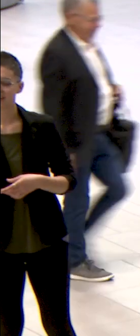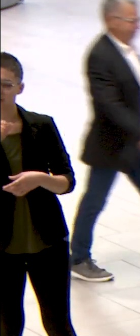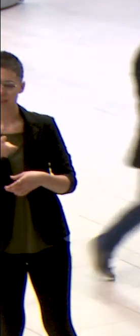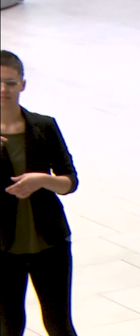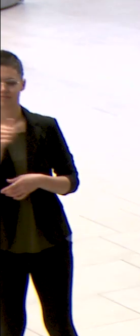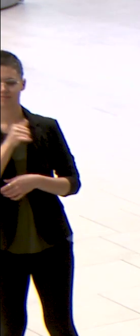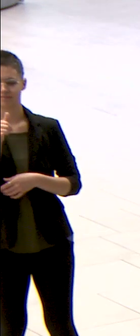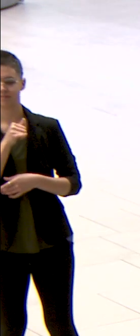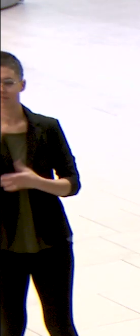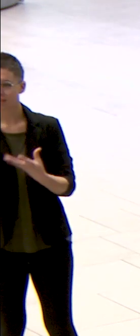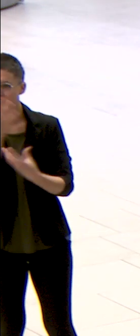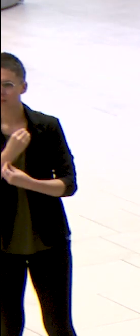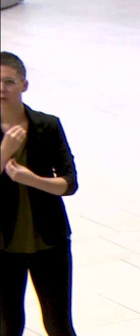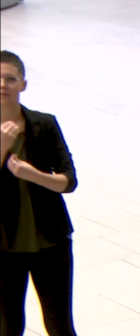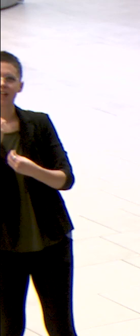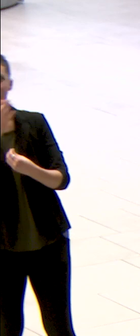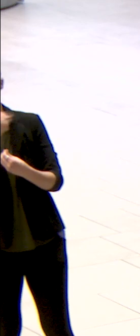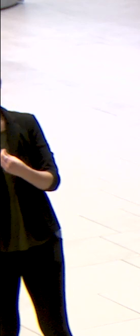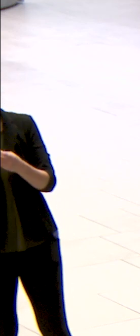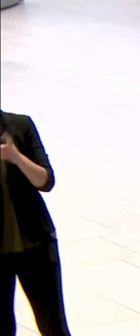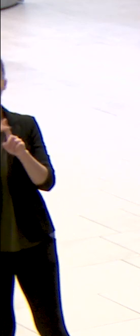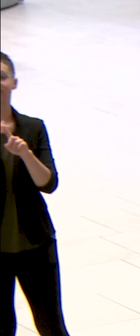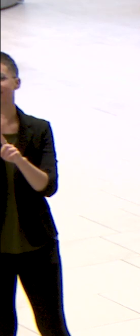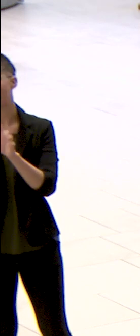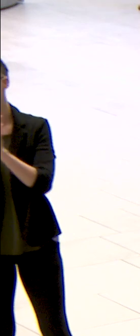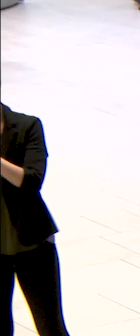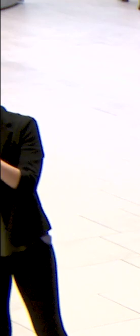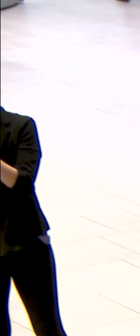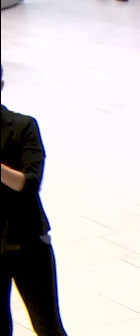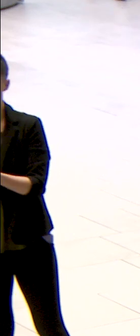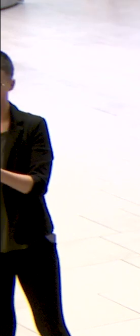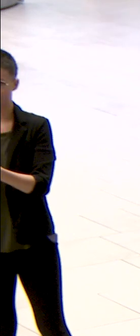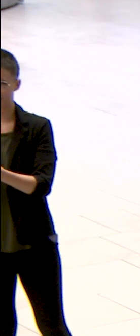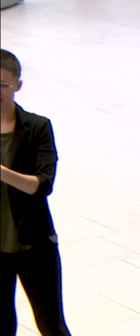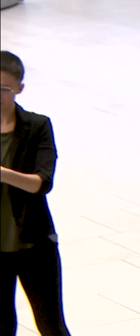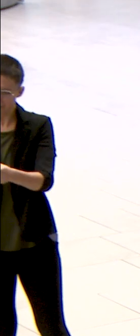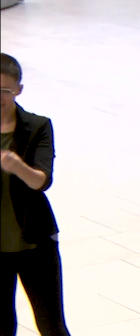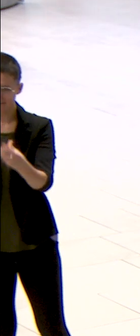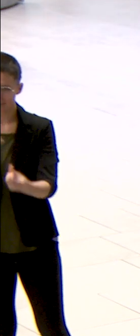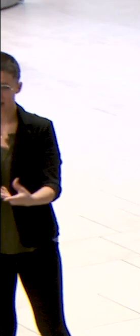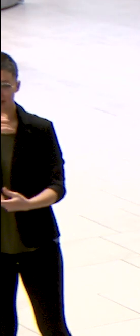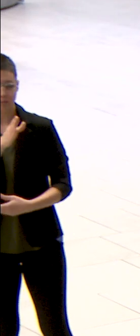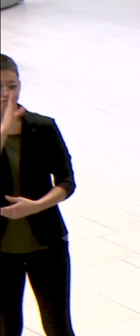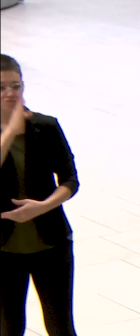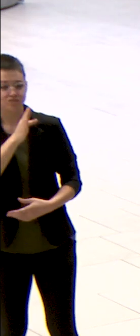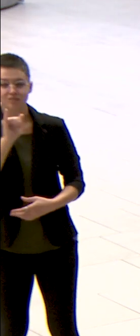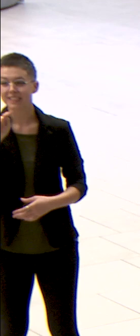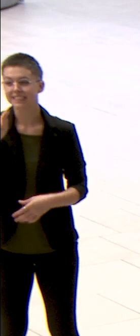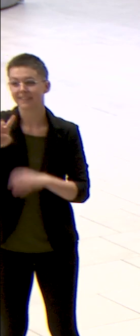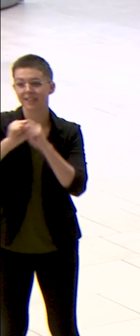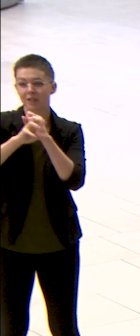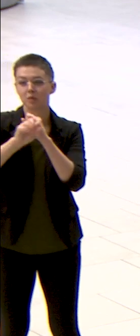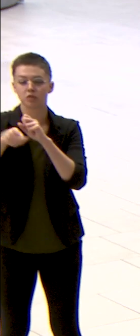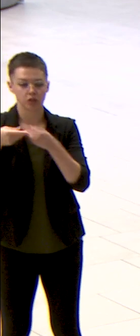beauty and the curse of social media is you get that immediate feedback. We are no longer in a one-way dialogue of like TV commercials that just get